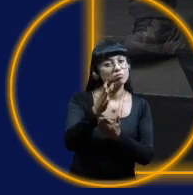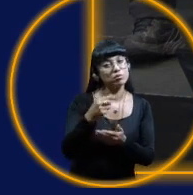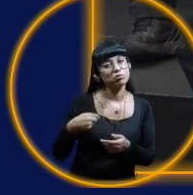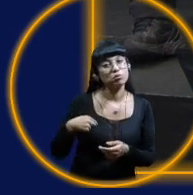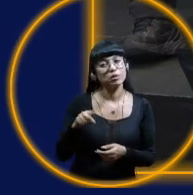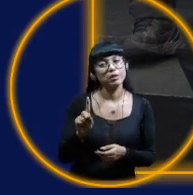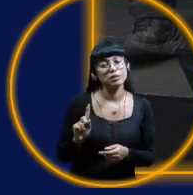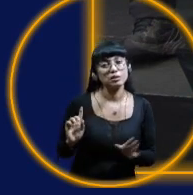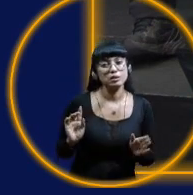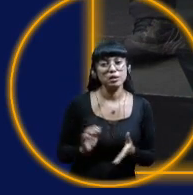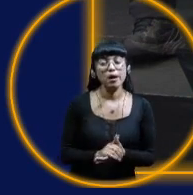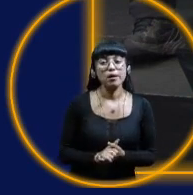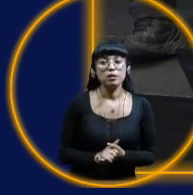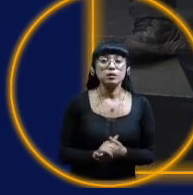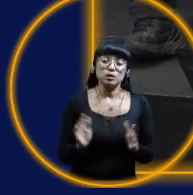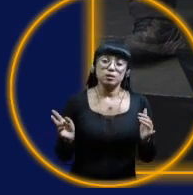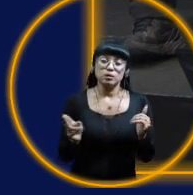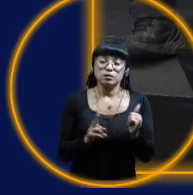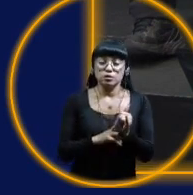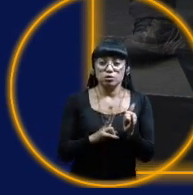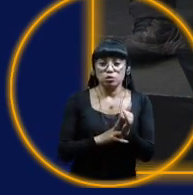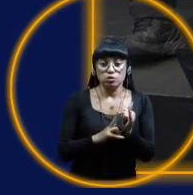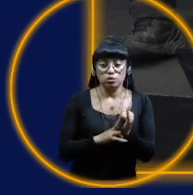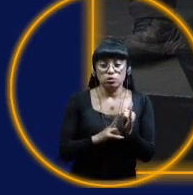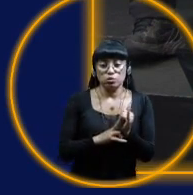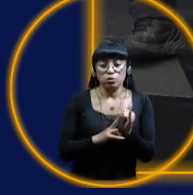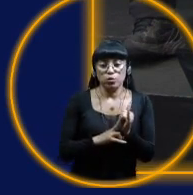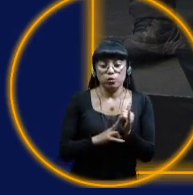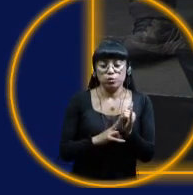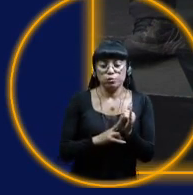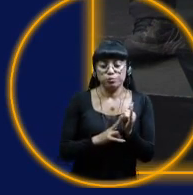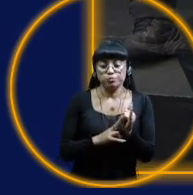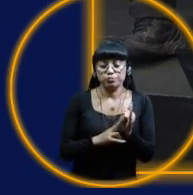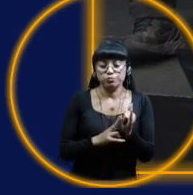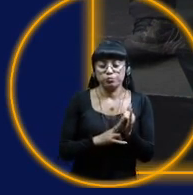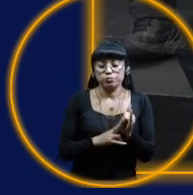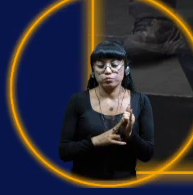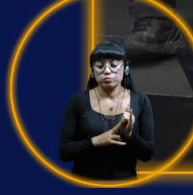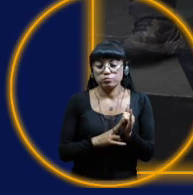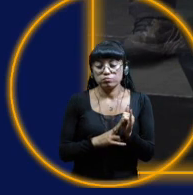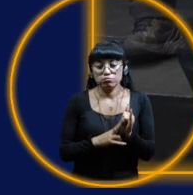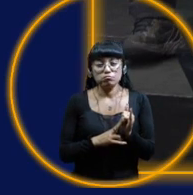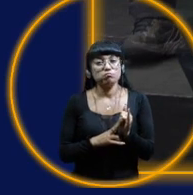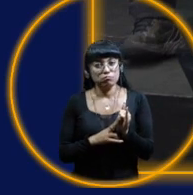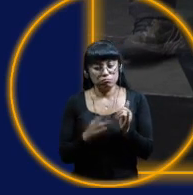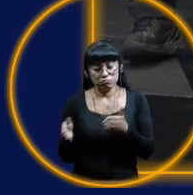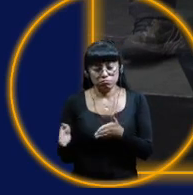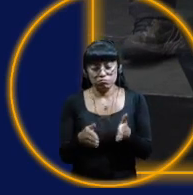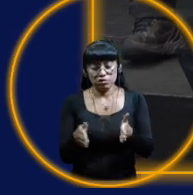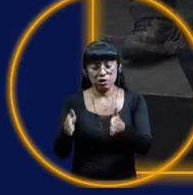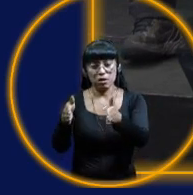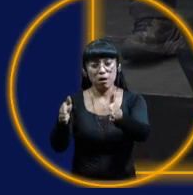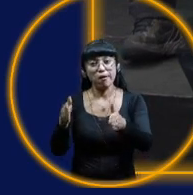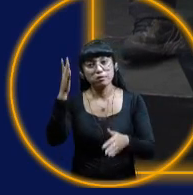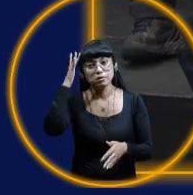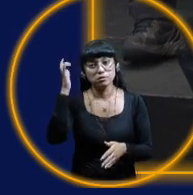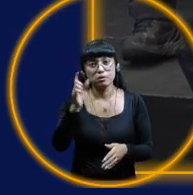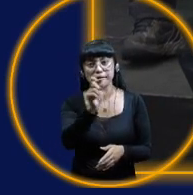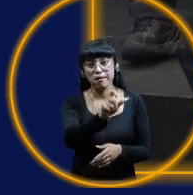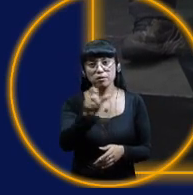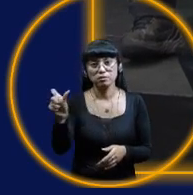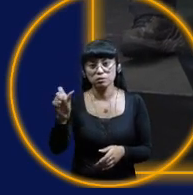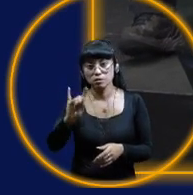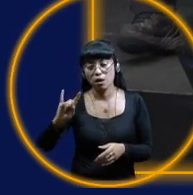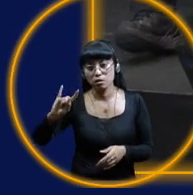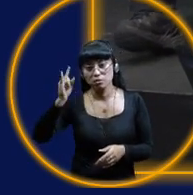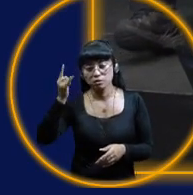But on YouTube, there is like a more of a path, because when the people start to really care about your work on